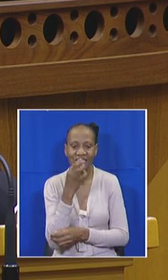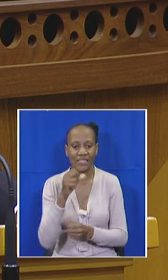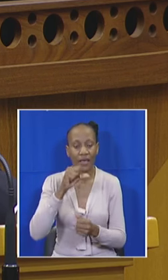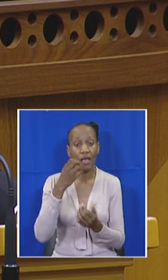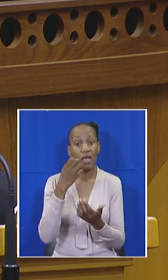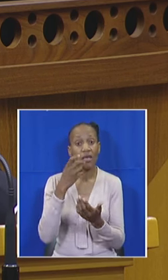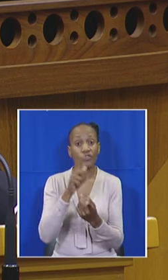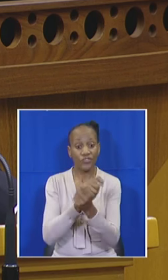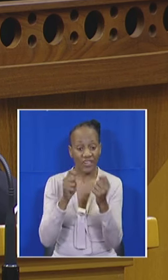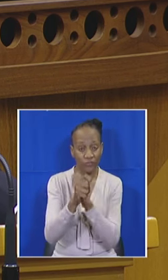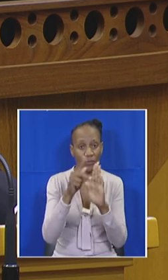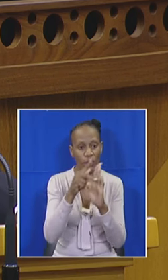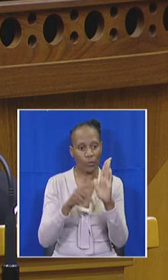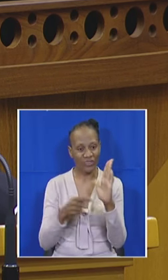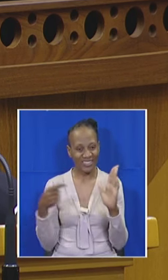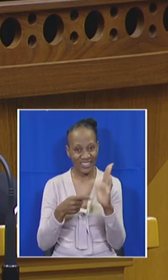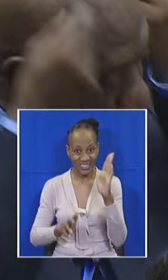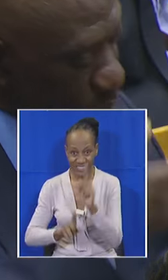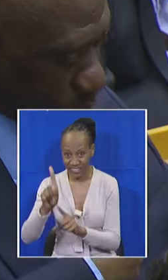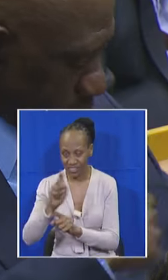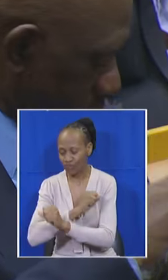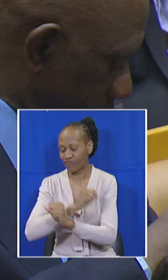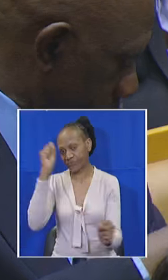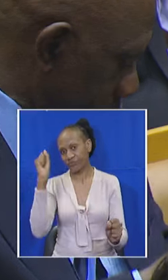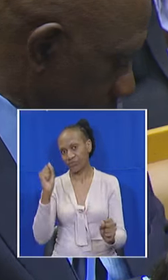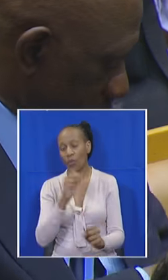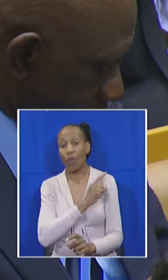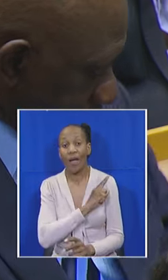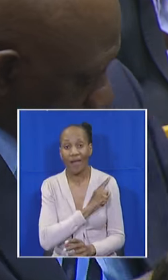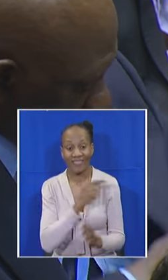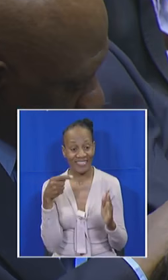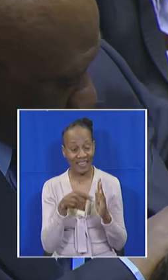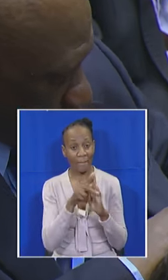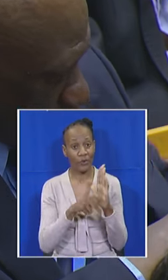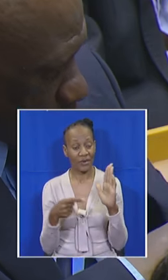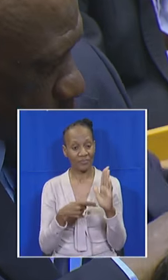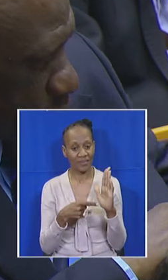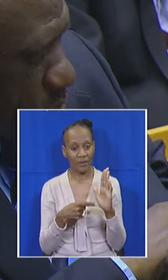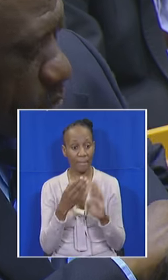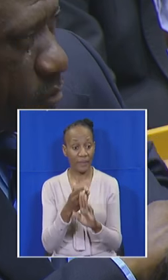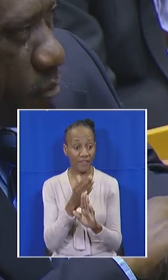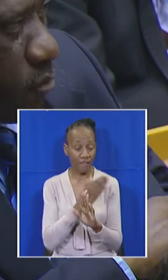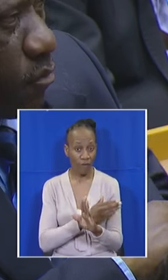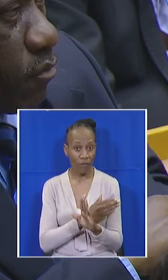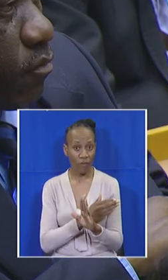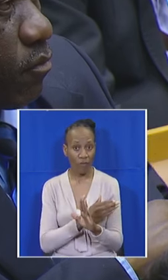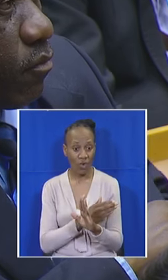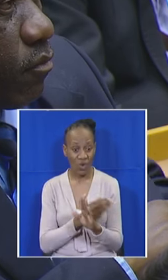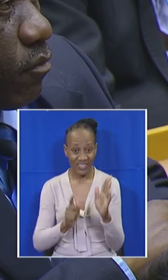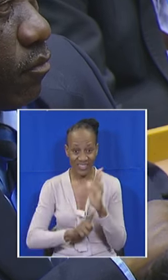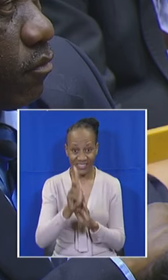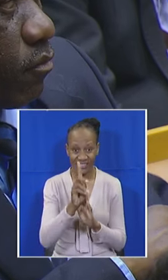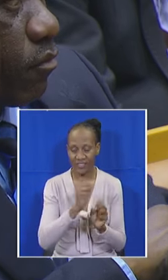program will not succeed because it has not succeeded anywhere